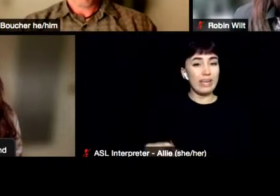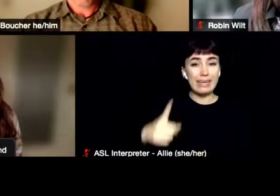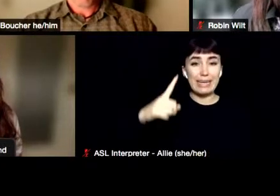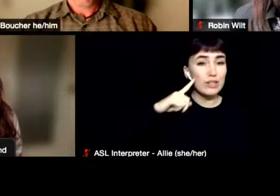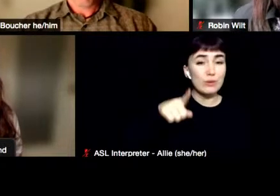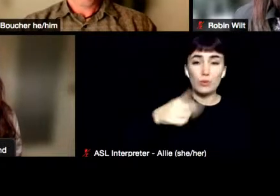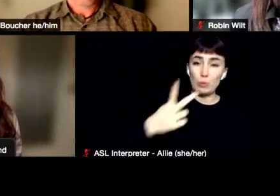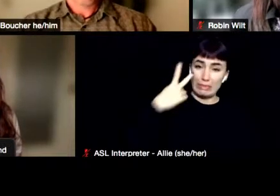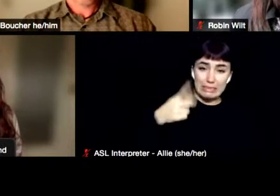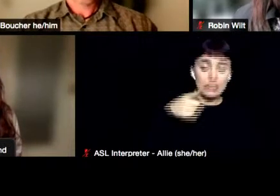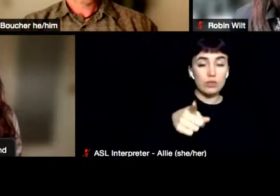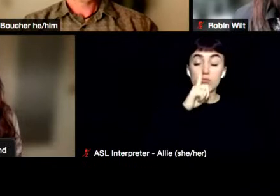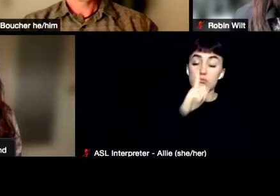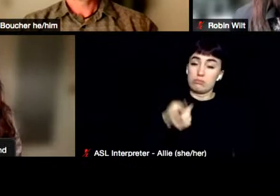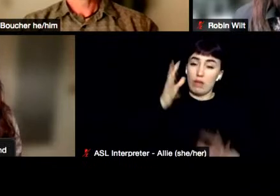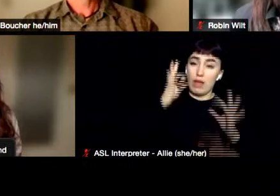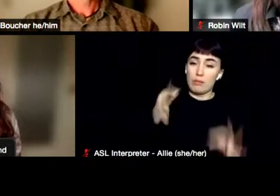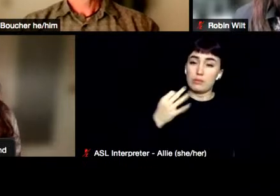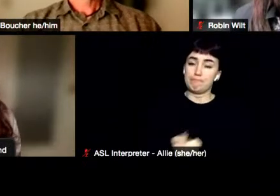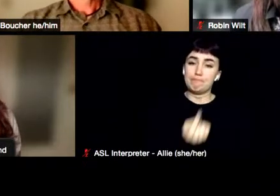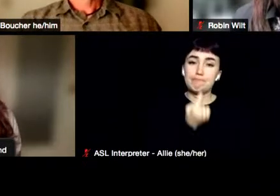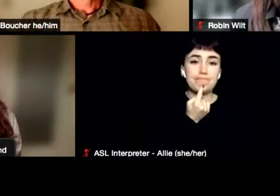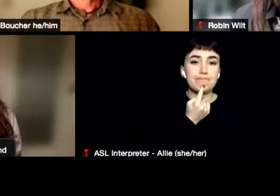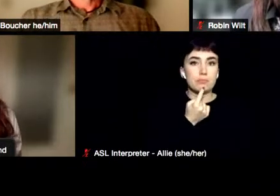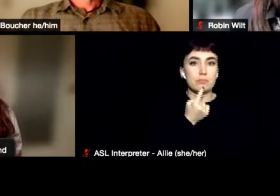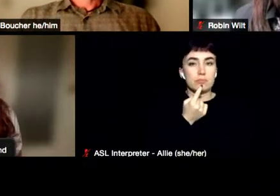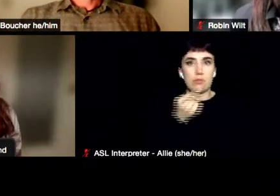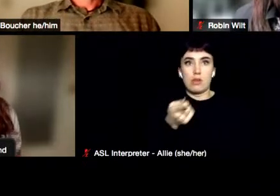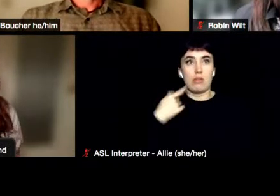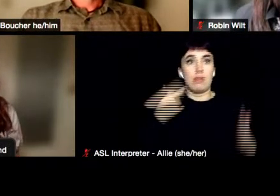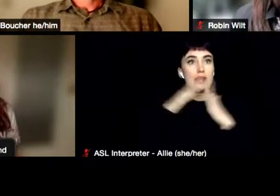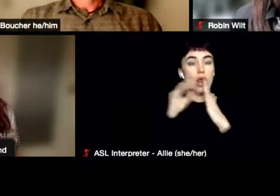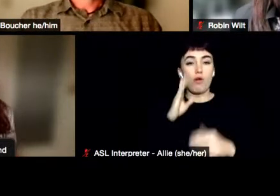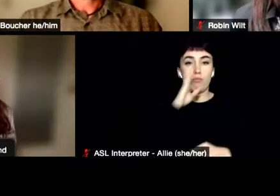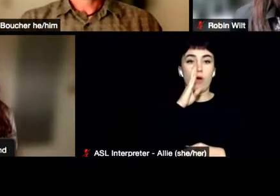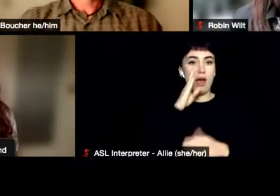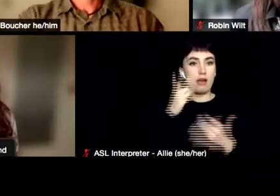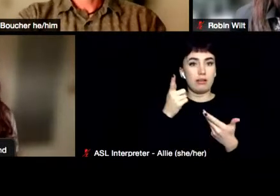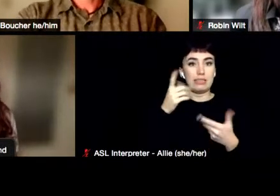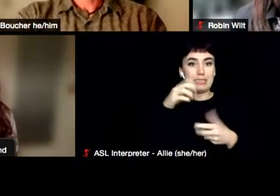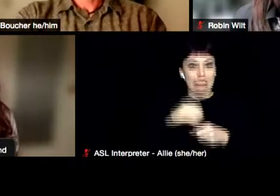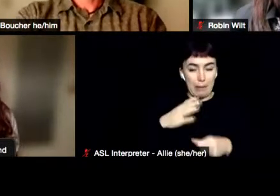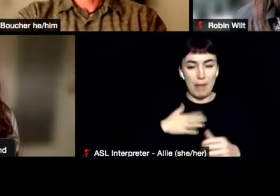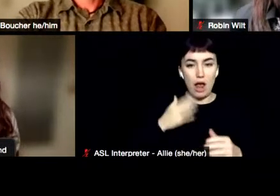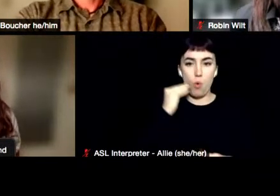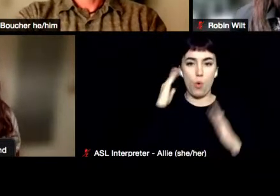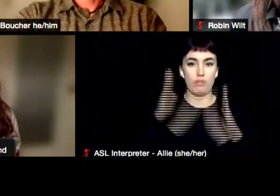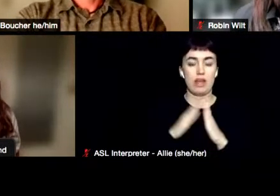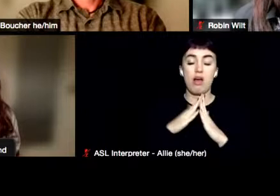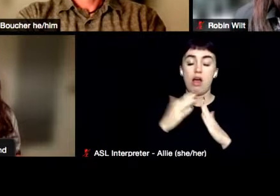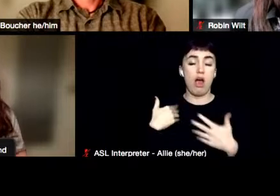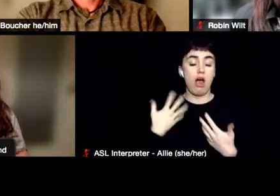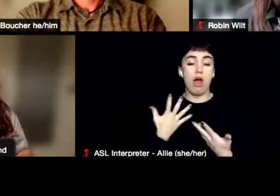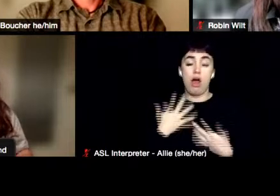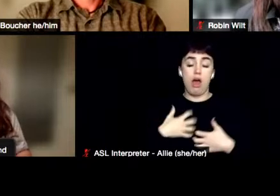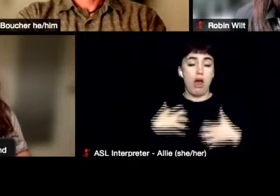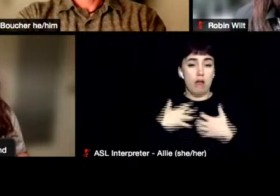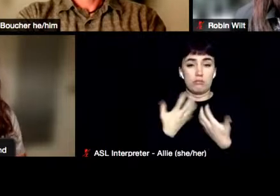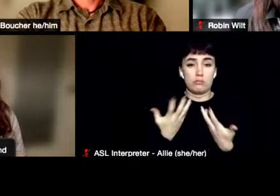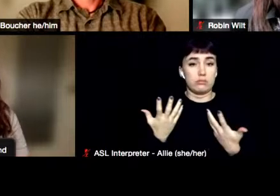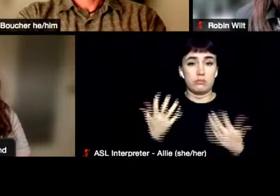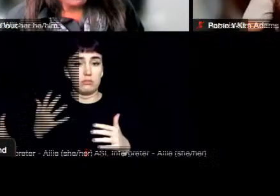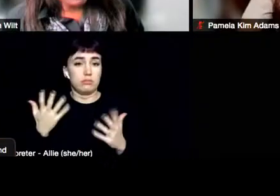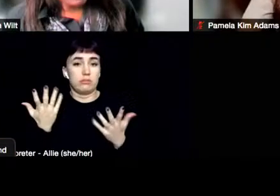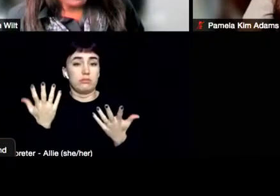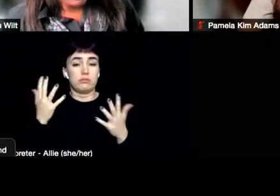is an absolute disappointment to say that the town of Brighton is within my hometown. I'm absolutely appalled by the statements,